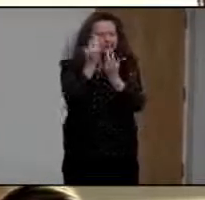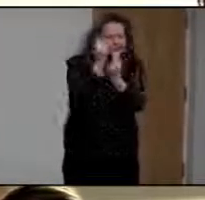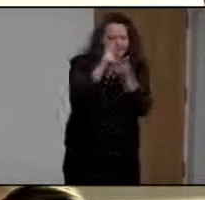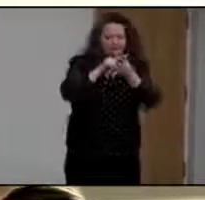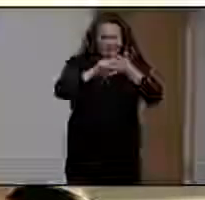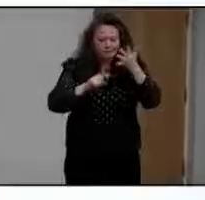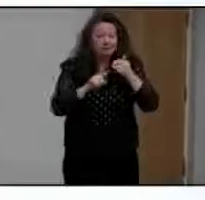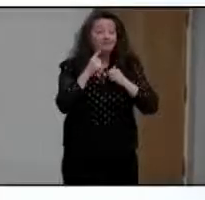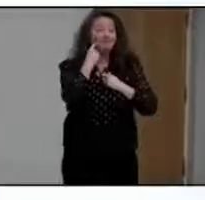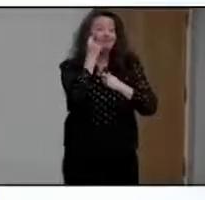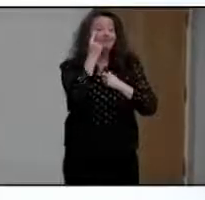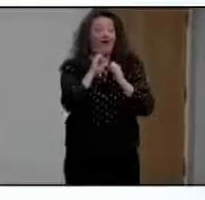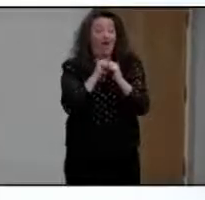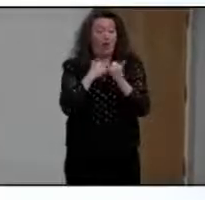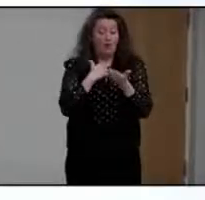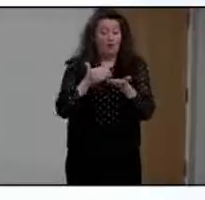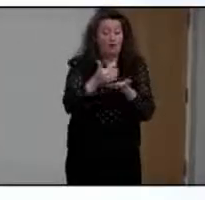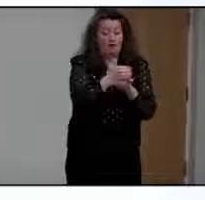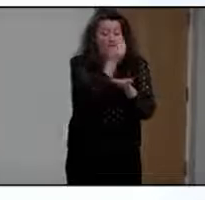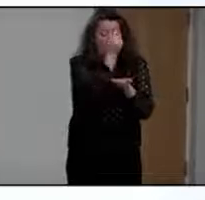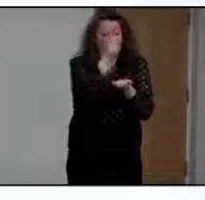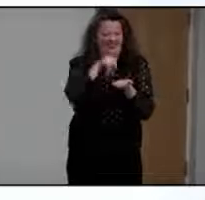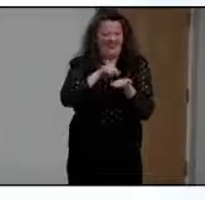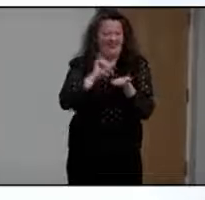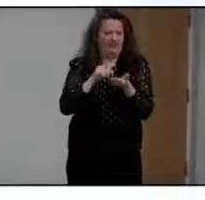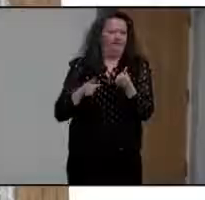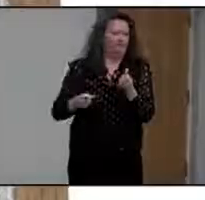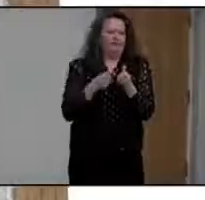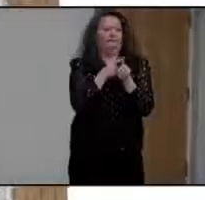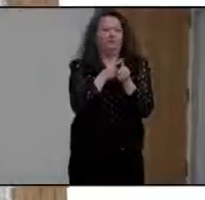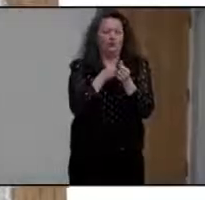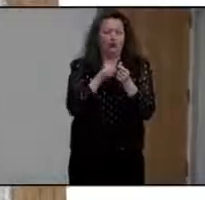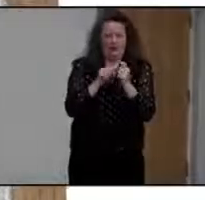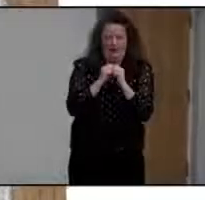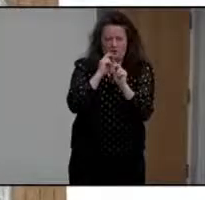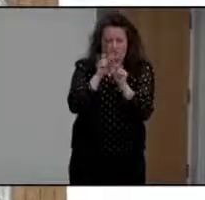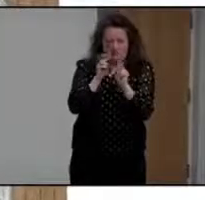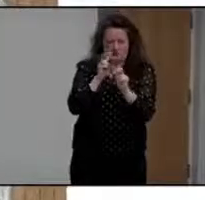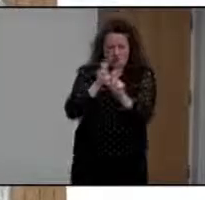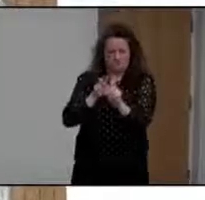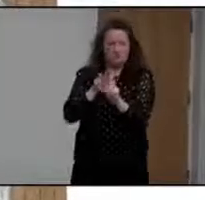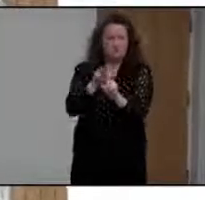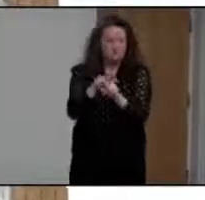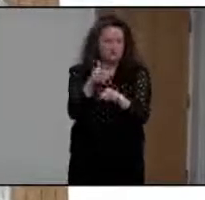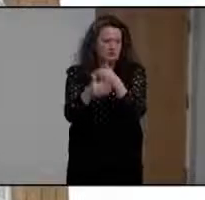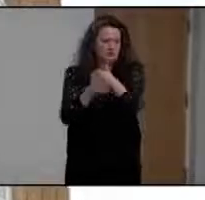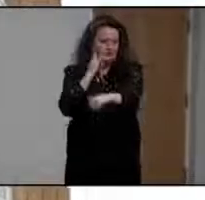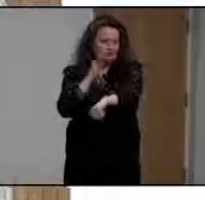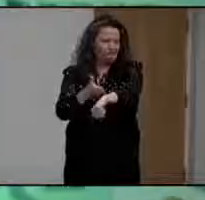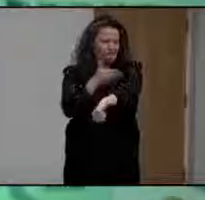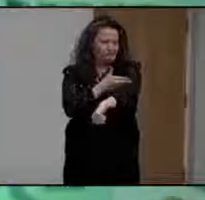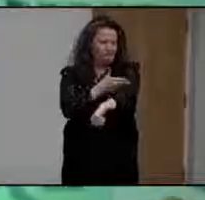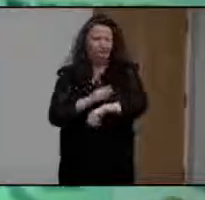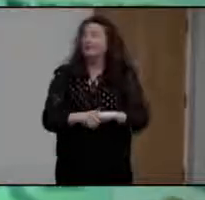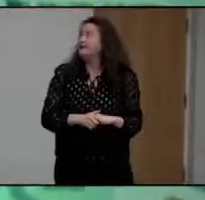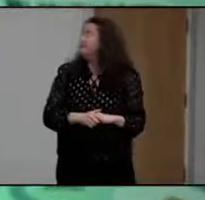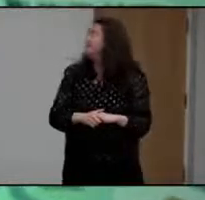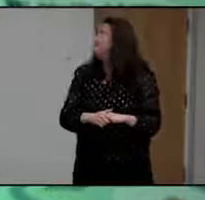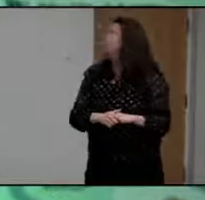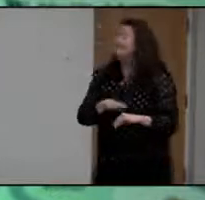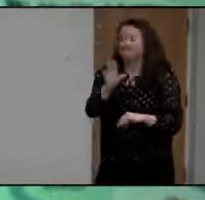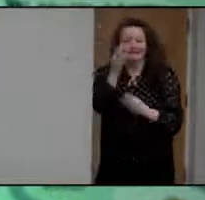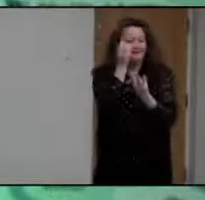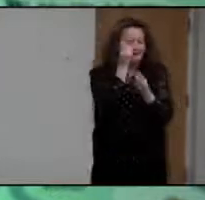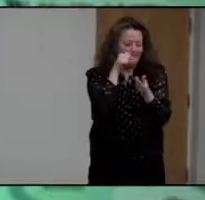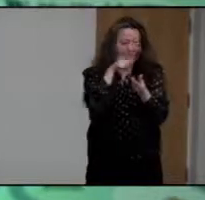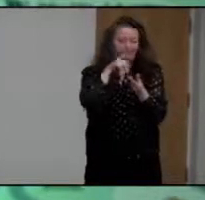in trying to understand the process that we have been following for years and to make improvement in that process. The data is a gold